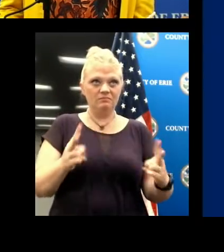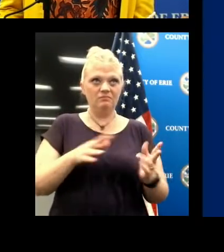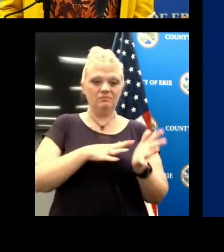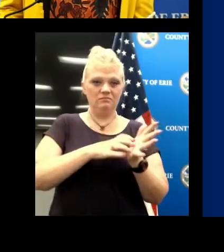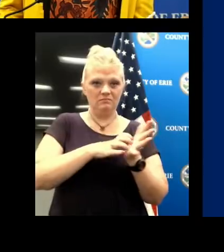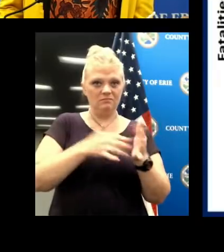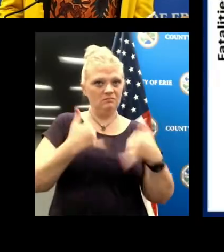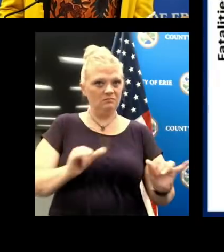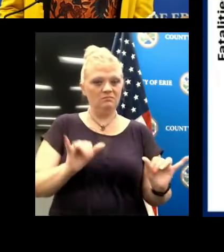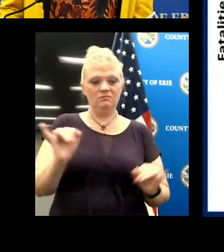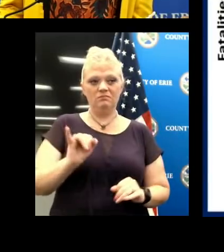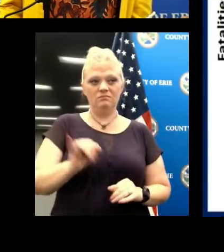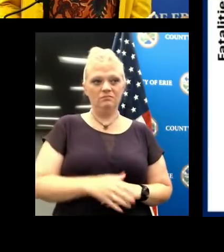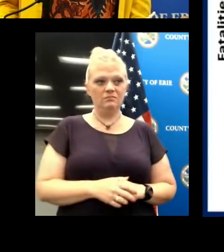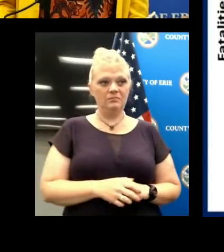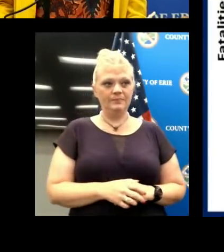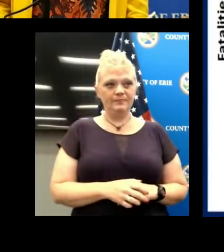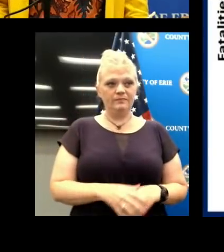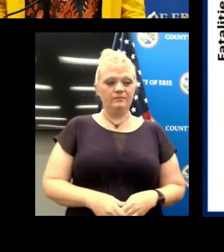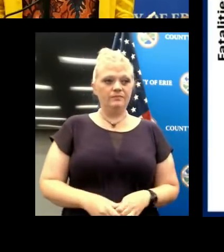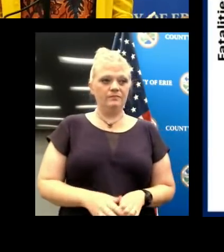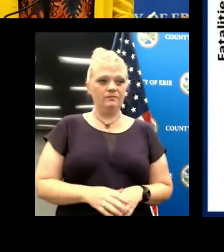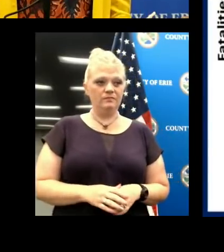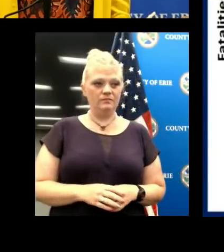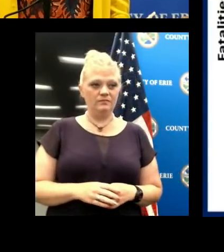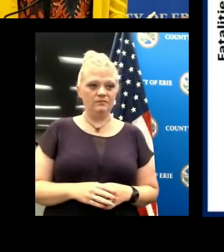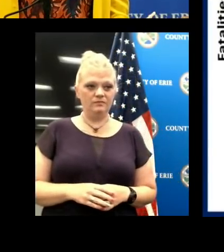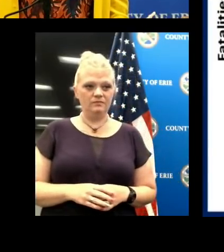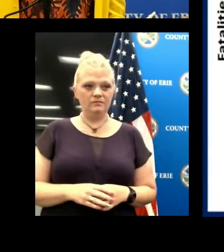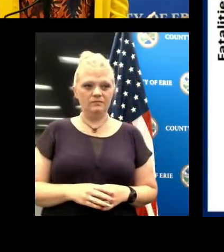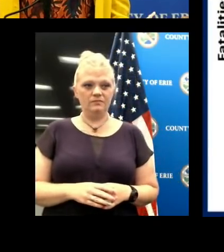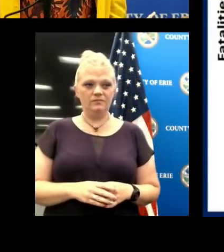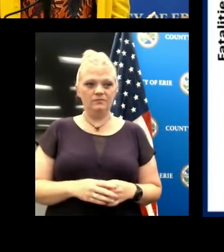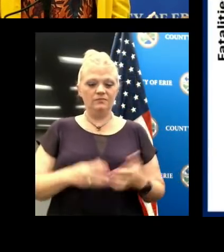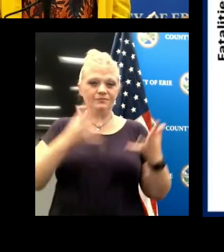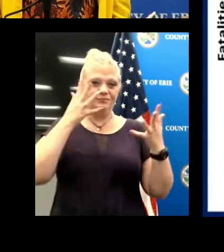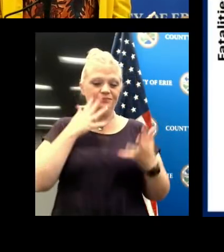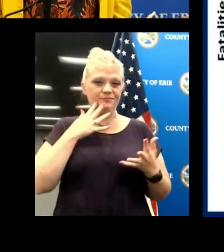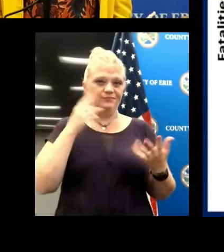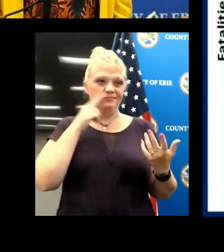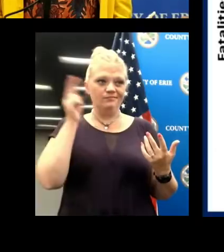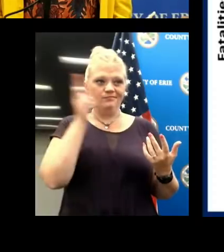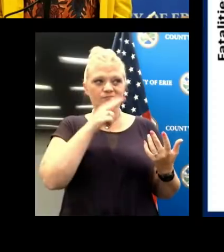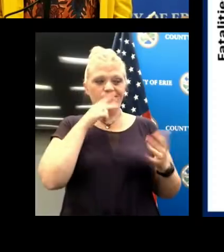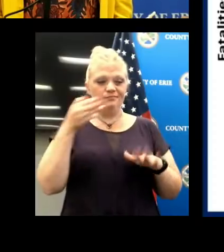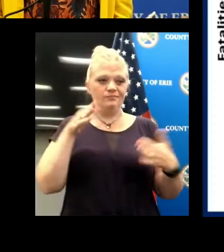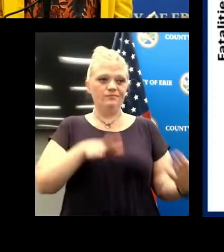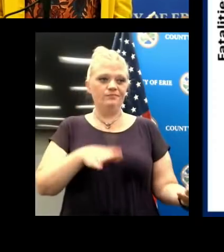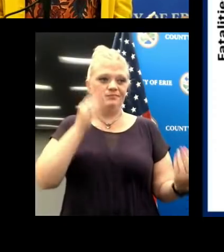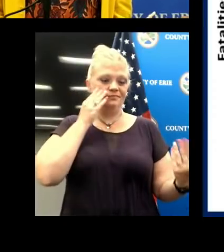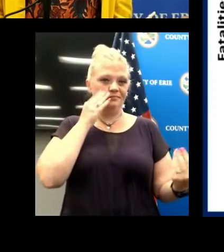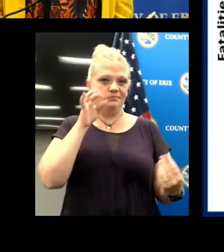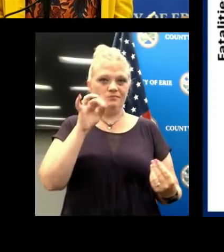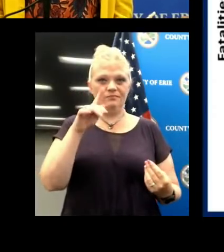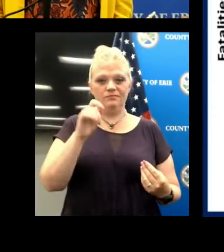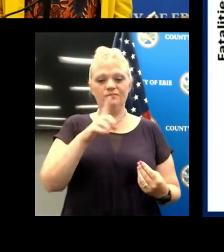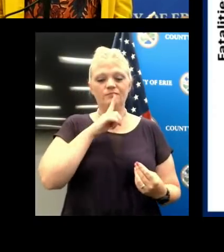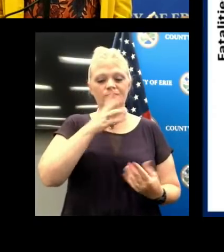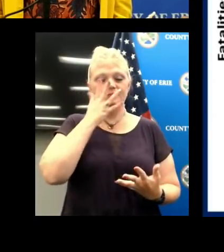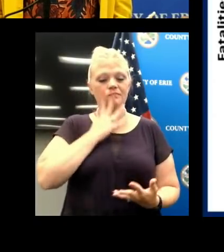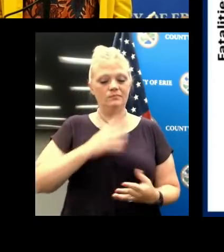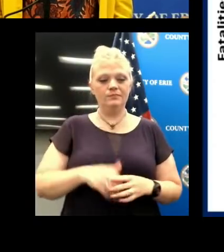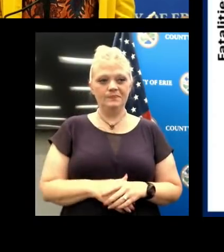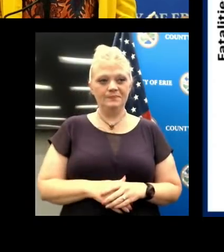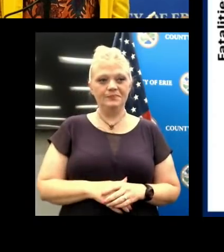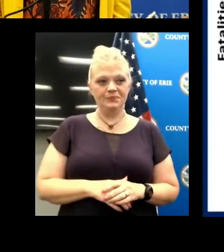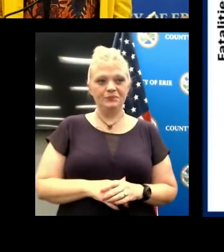to infection. These are unfortunately looking at our mortality data, which again is so sad. So